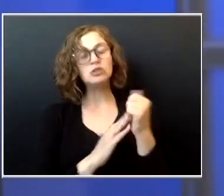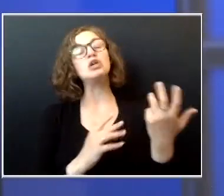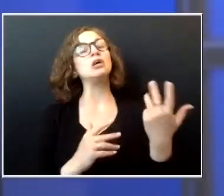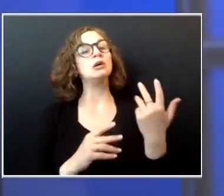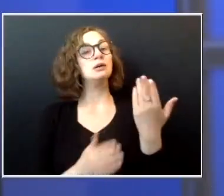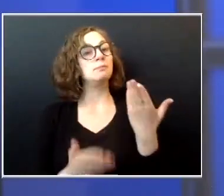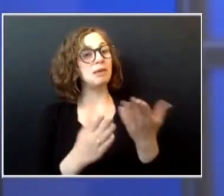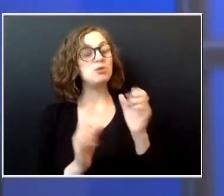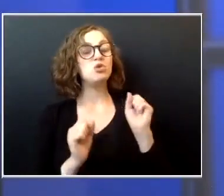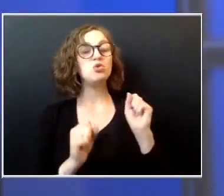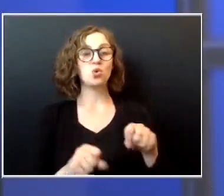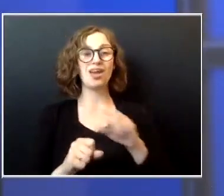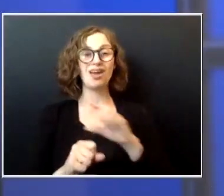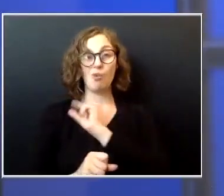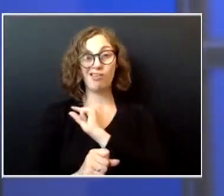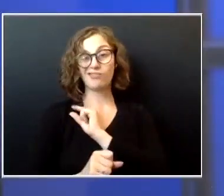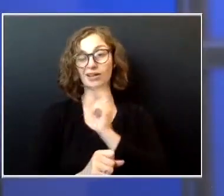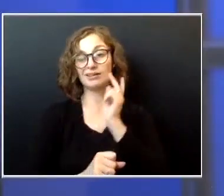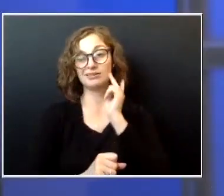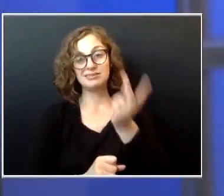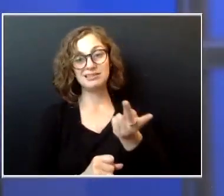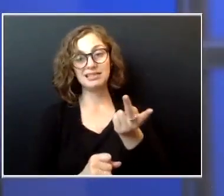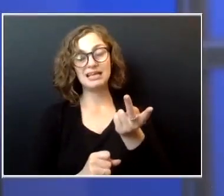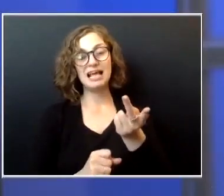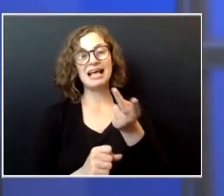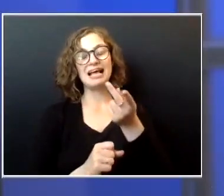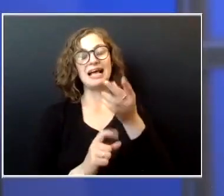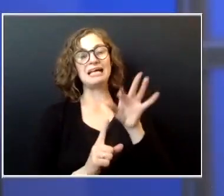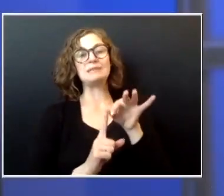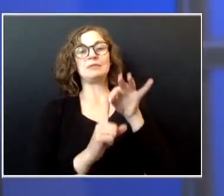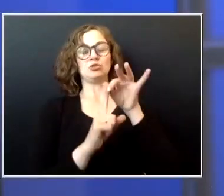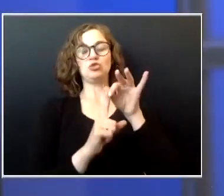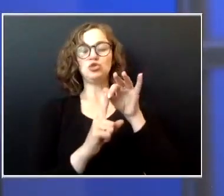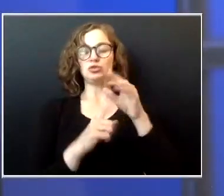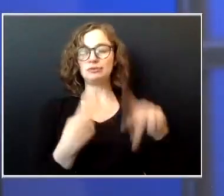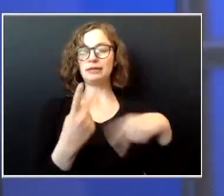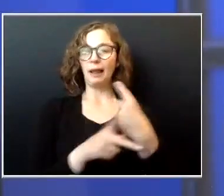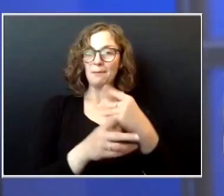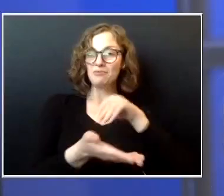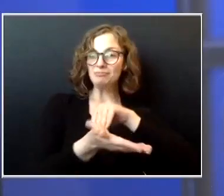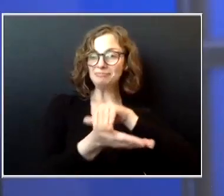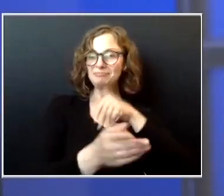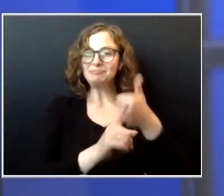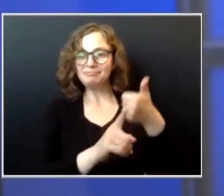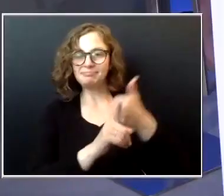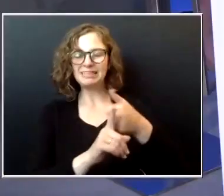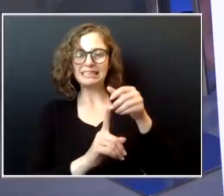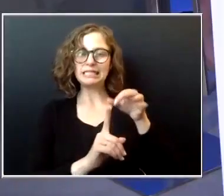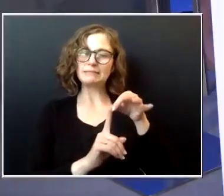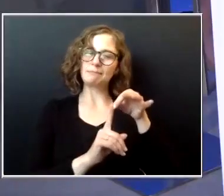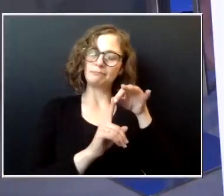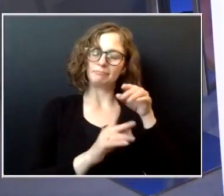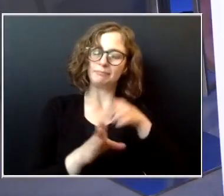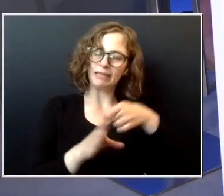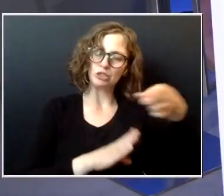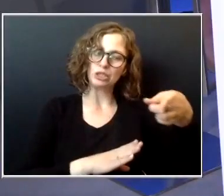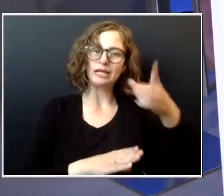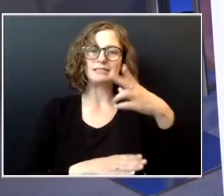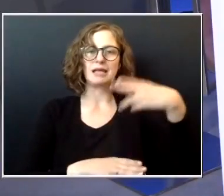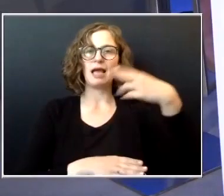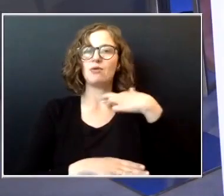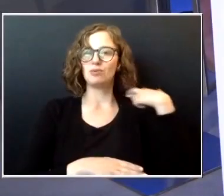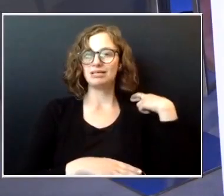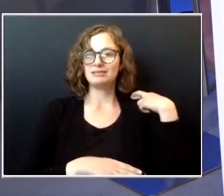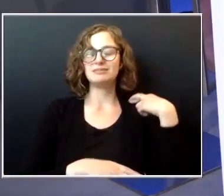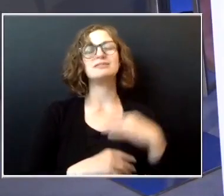see a special type of physician who specializes in high risk. Artificial intelligence, AI, it